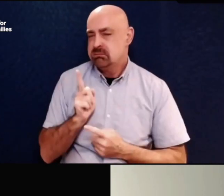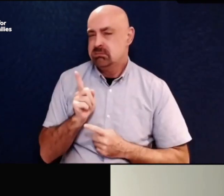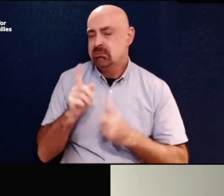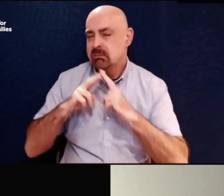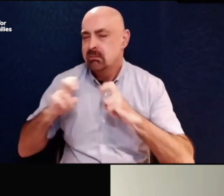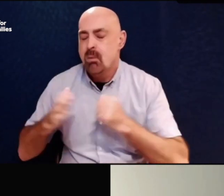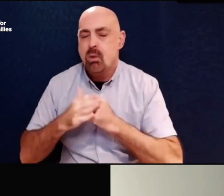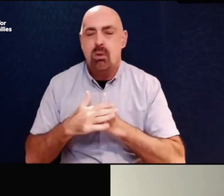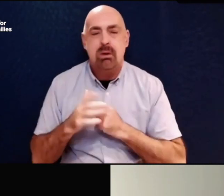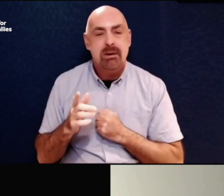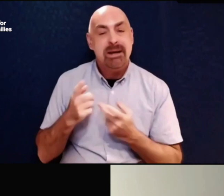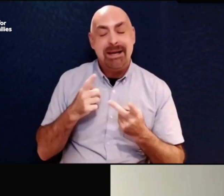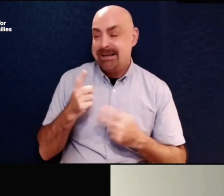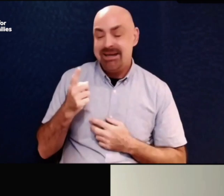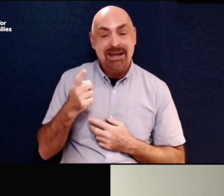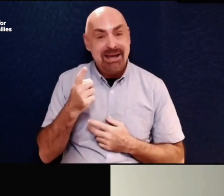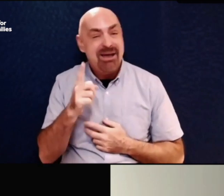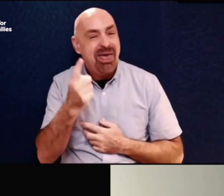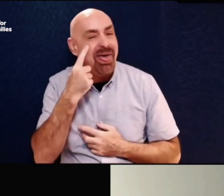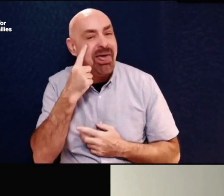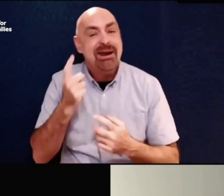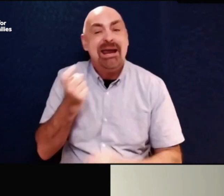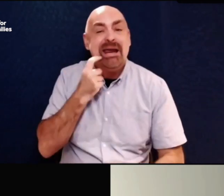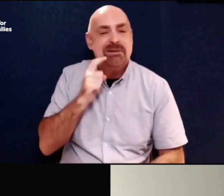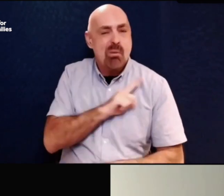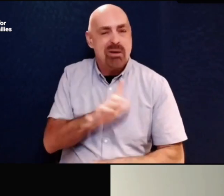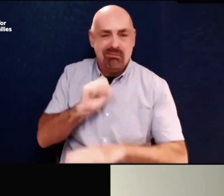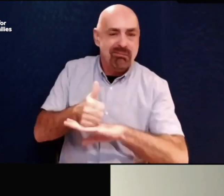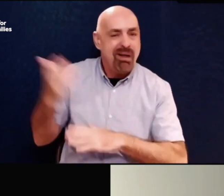easy, why has it not already been implemented?